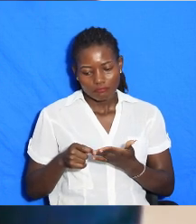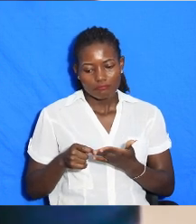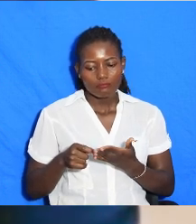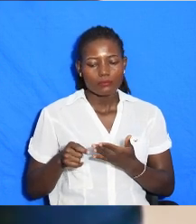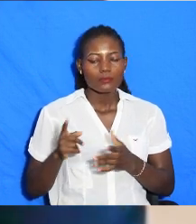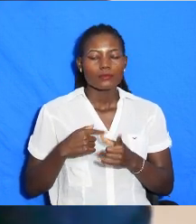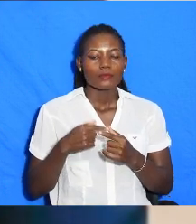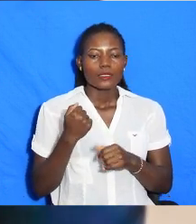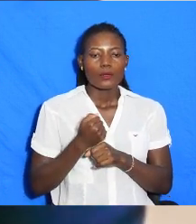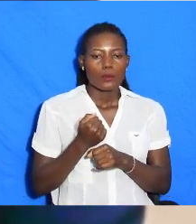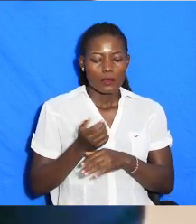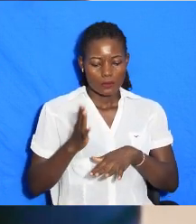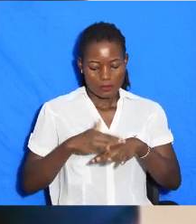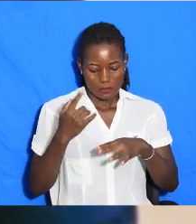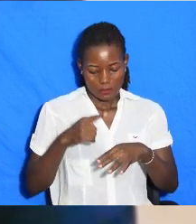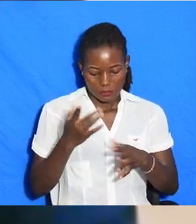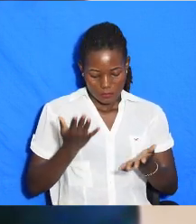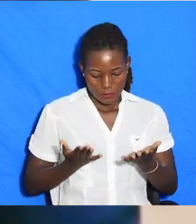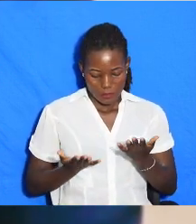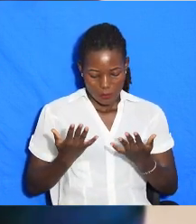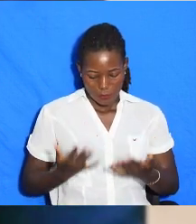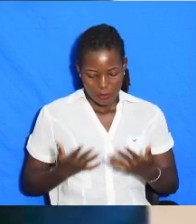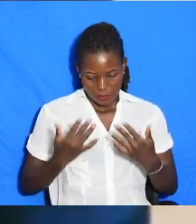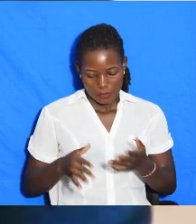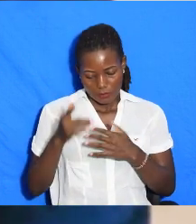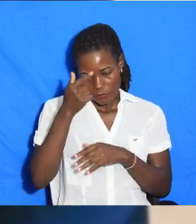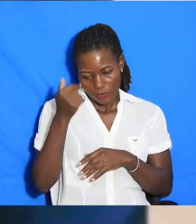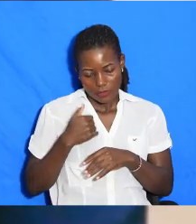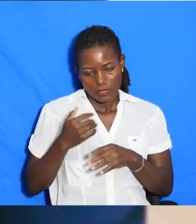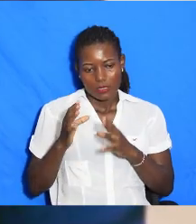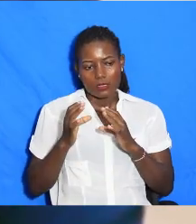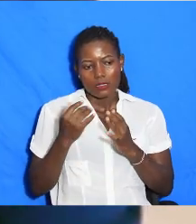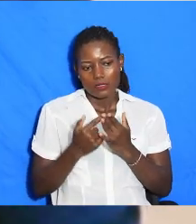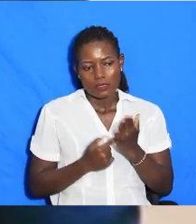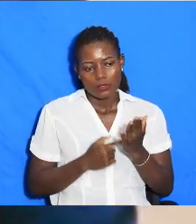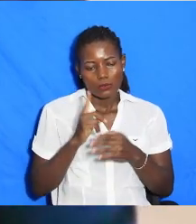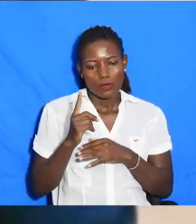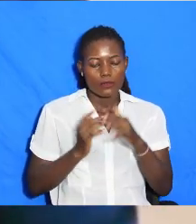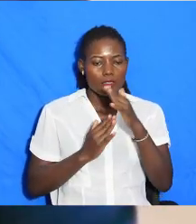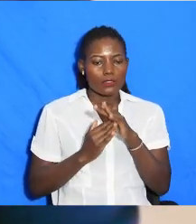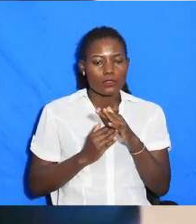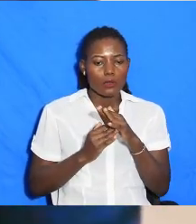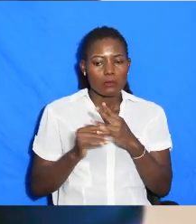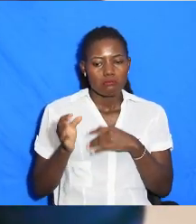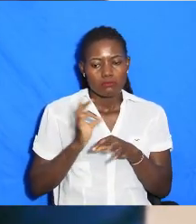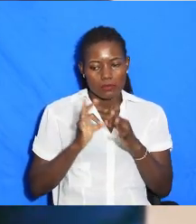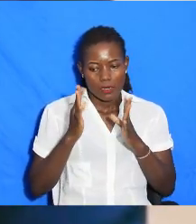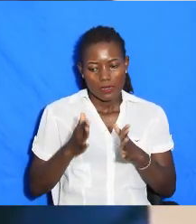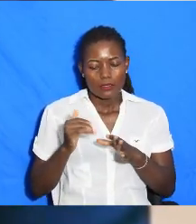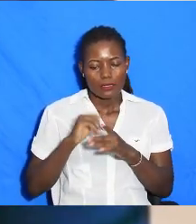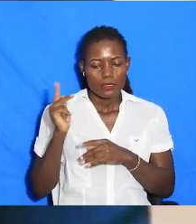on your body weight. Because I remember I had Mm, a conversation with one of the top sprinters in Kenya some time back, mm, I think